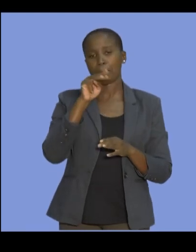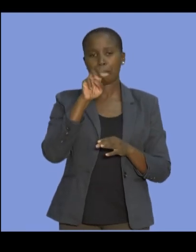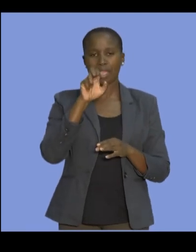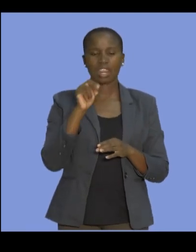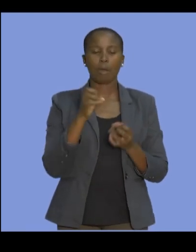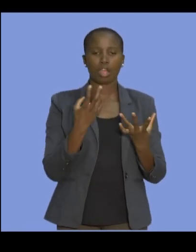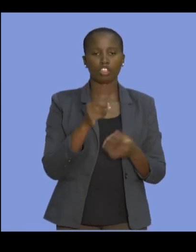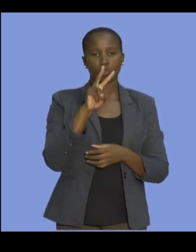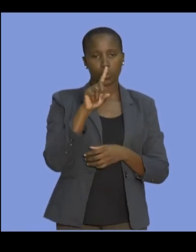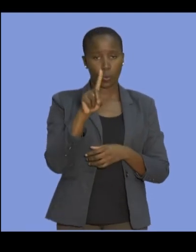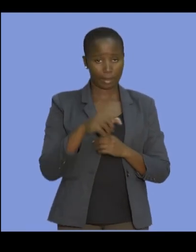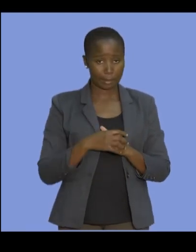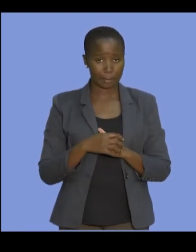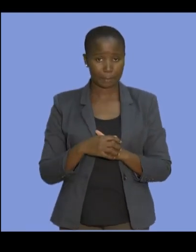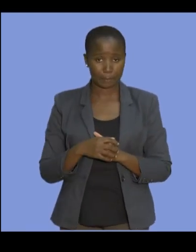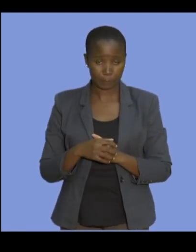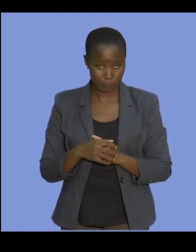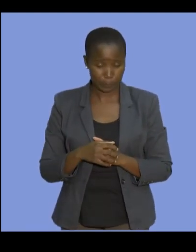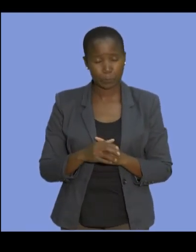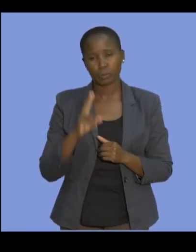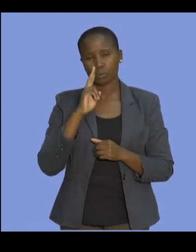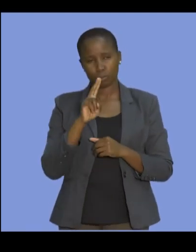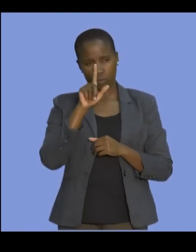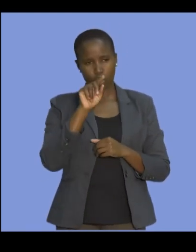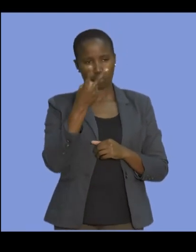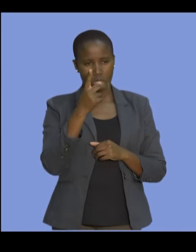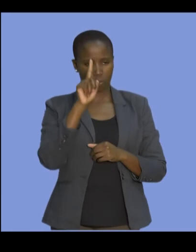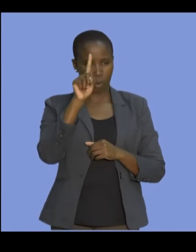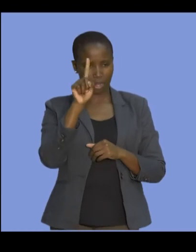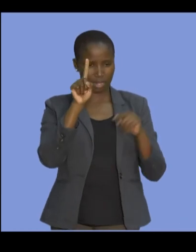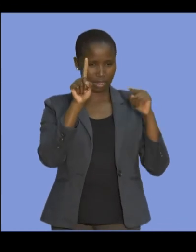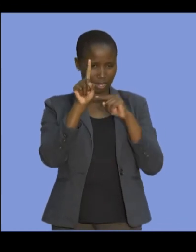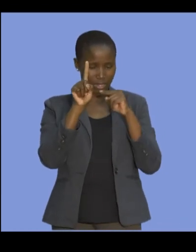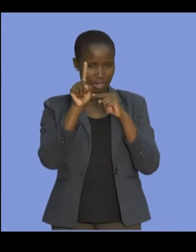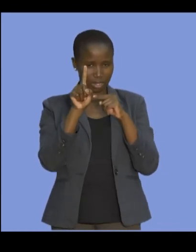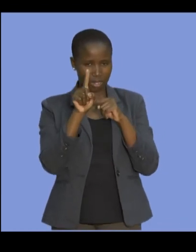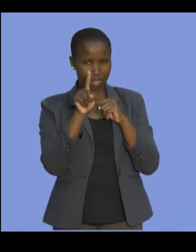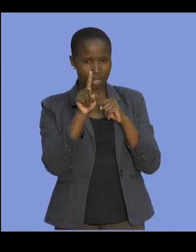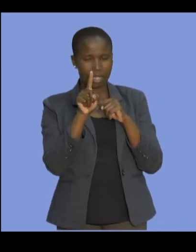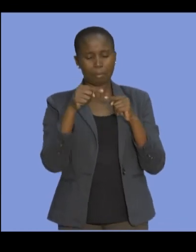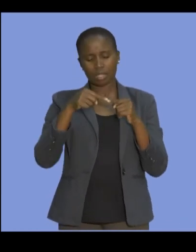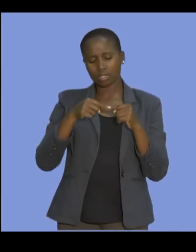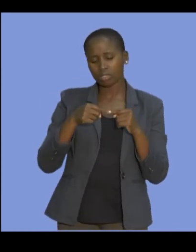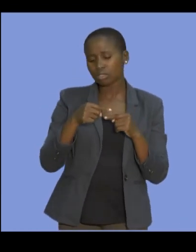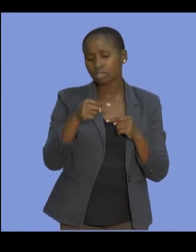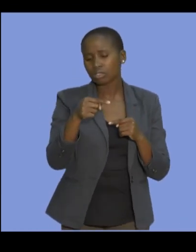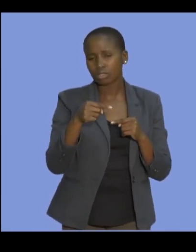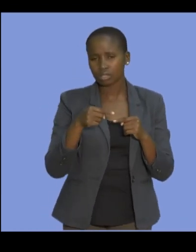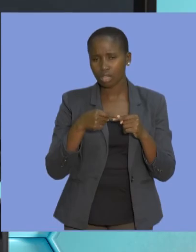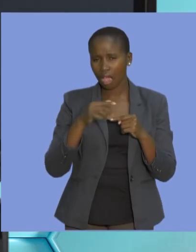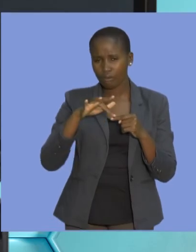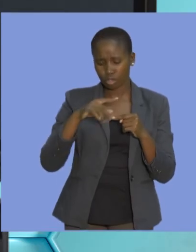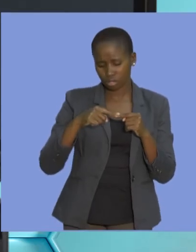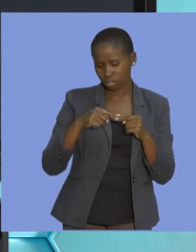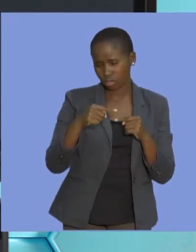together? Then we look at that 21. How far are you from the average? How